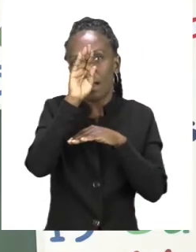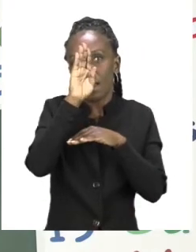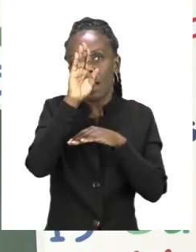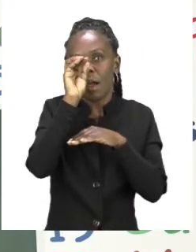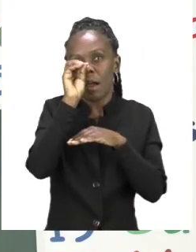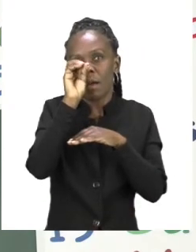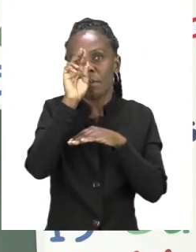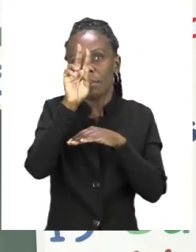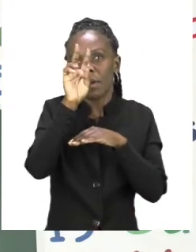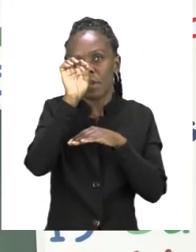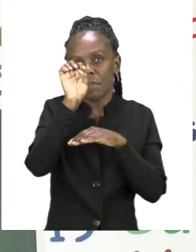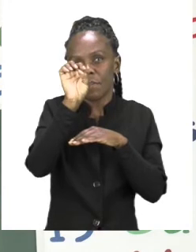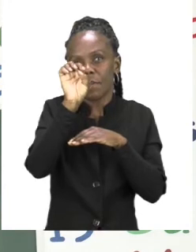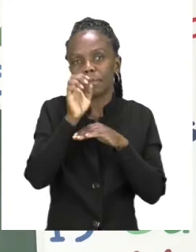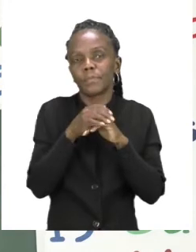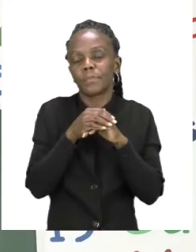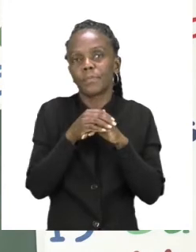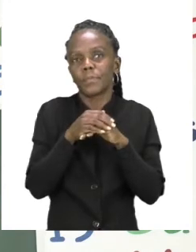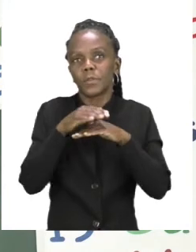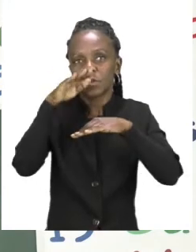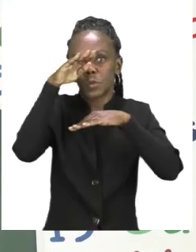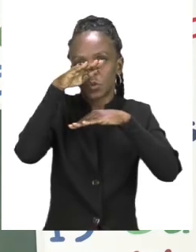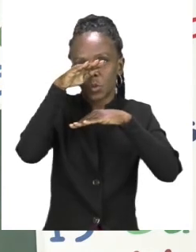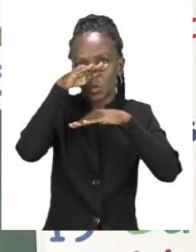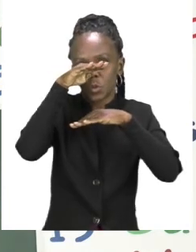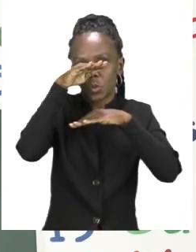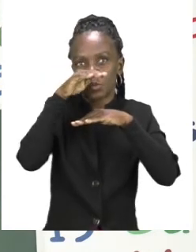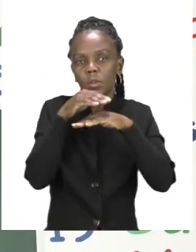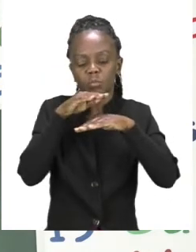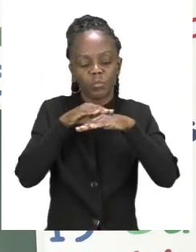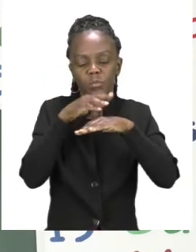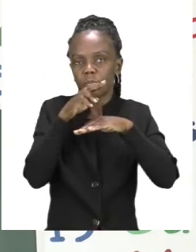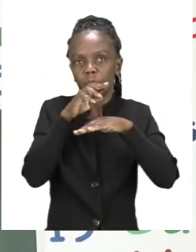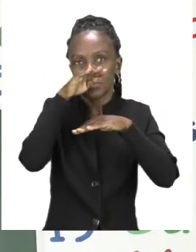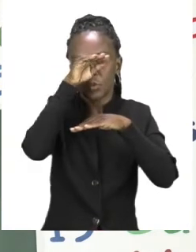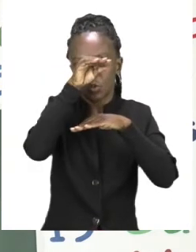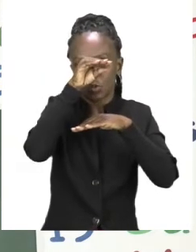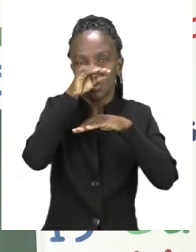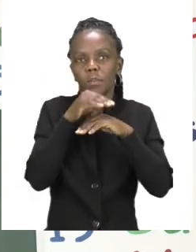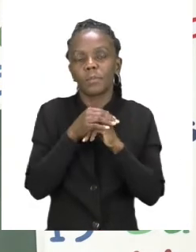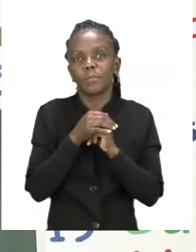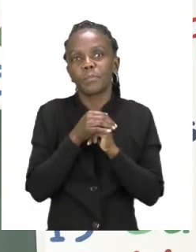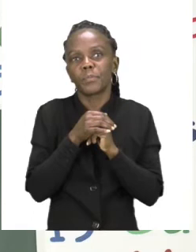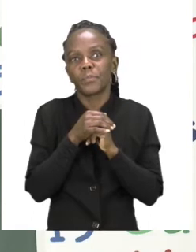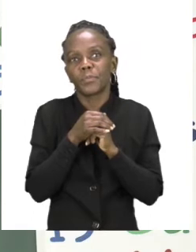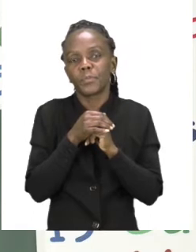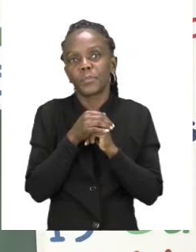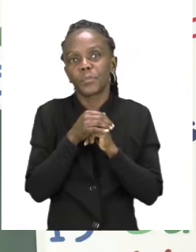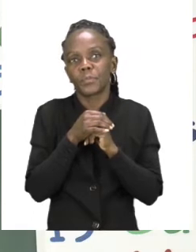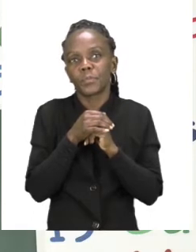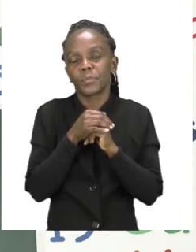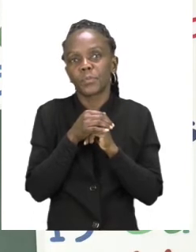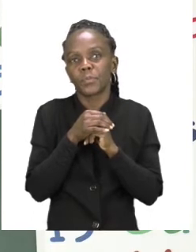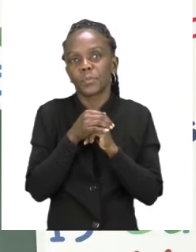table. No, it is above the table. And then we are also going to practice with